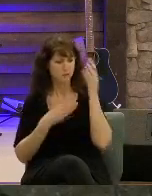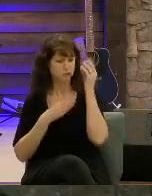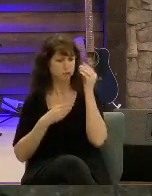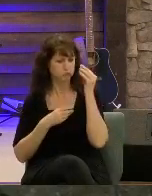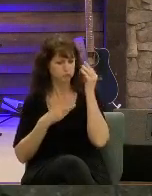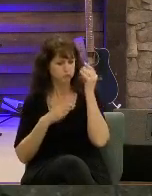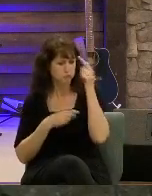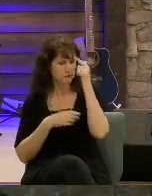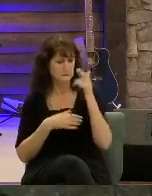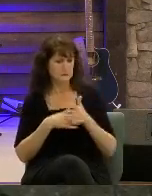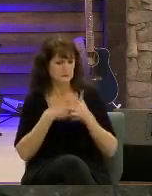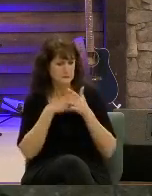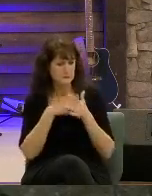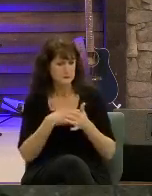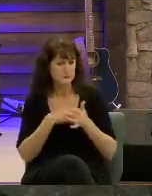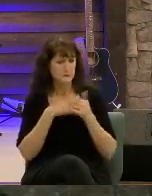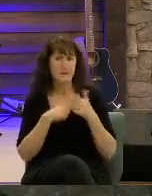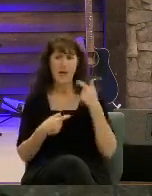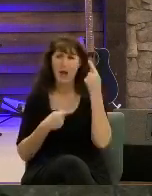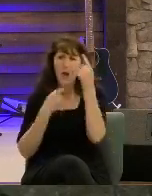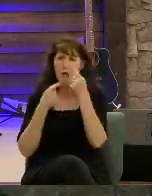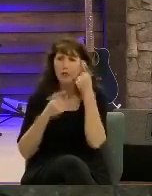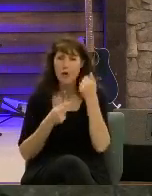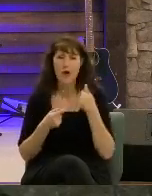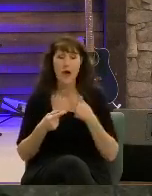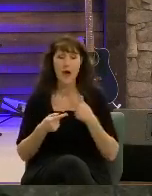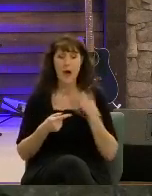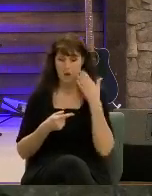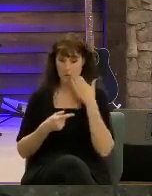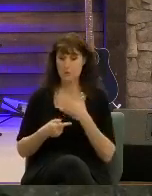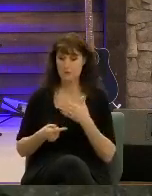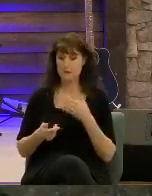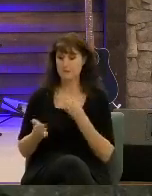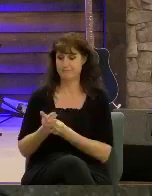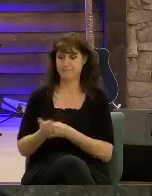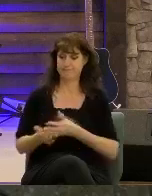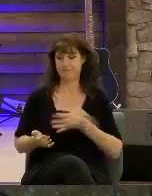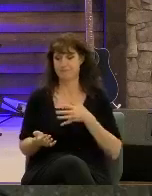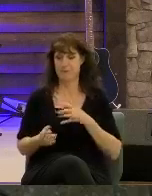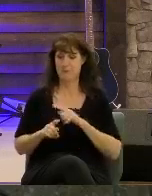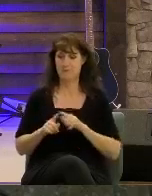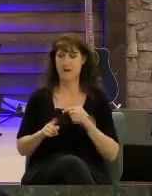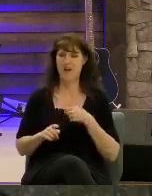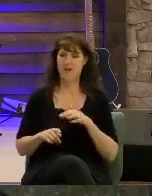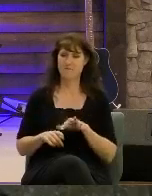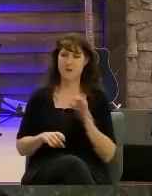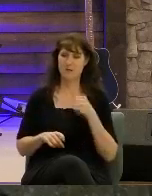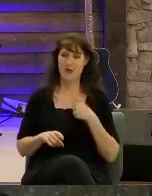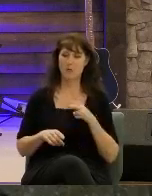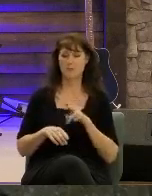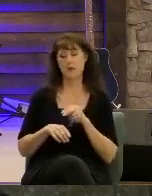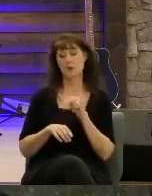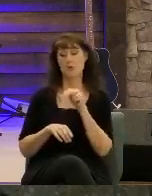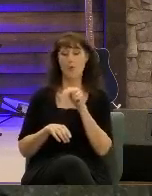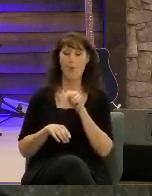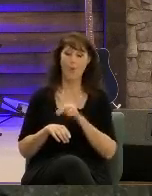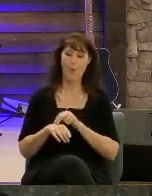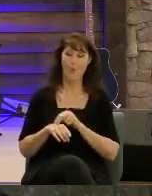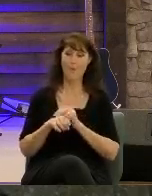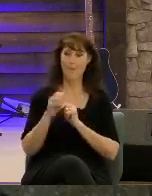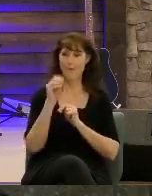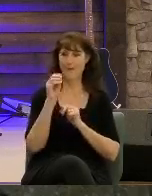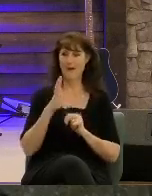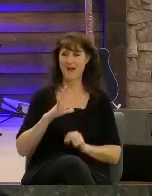the fact that, you know, I thought I was going to be a millionaire, and I found out I was just going to be a normal guy.